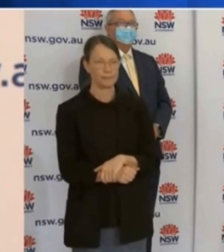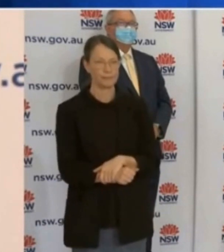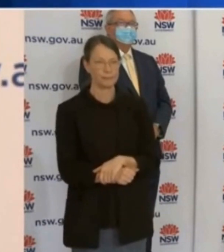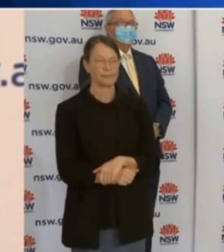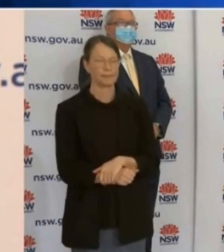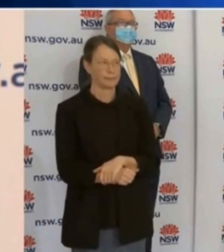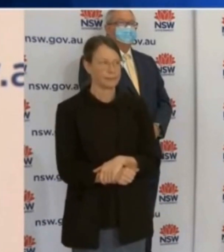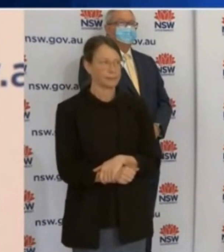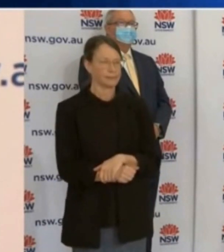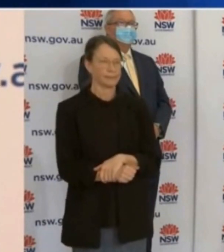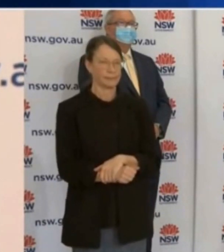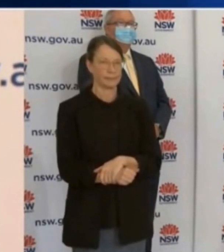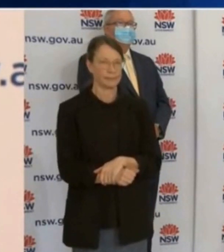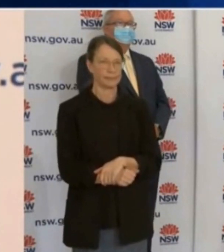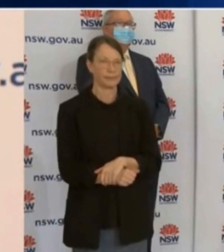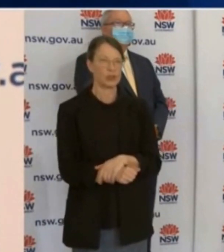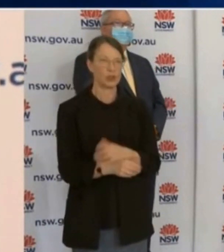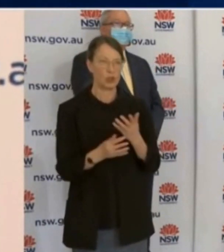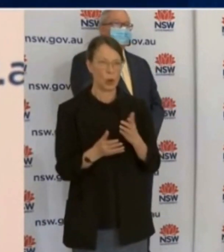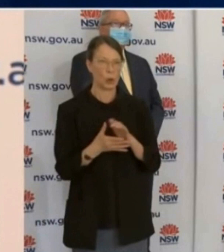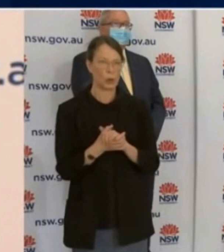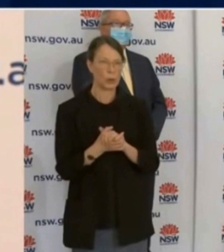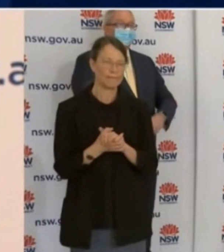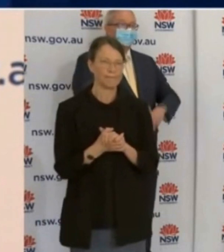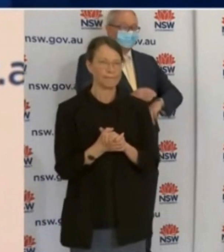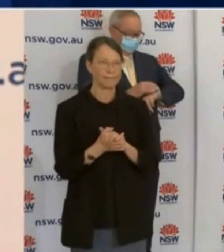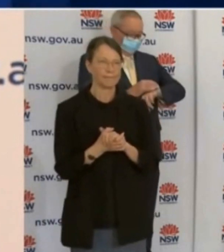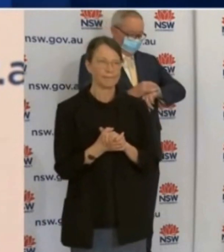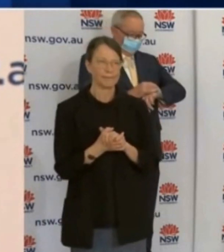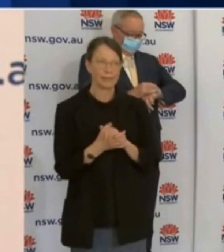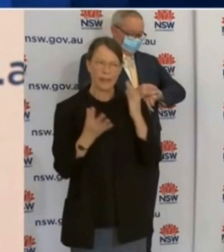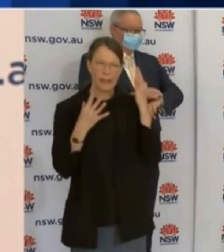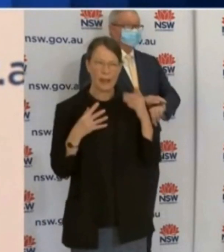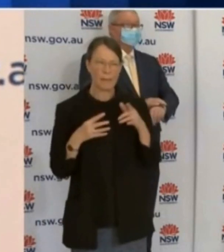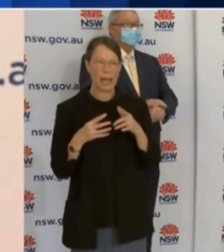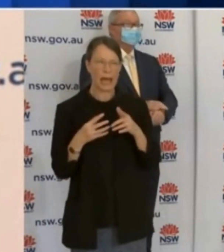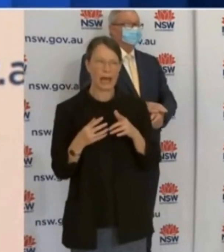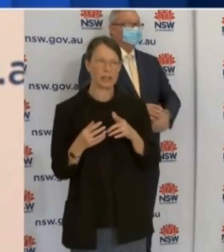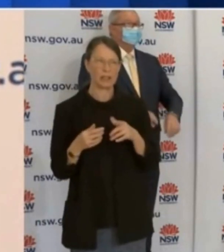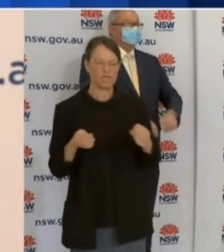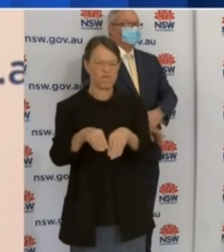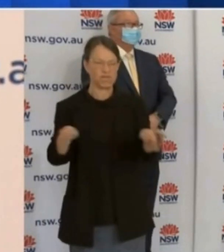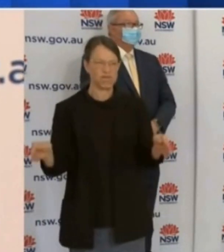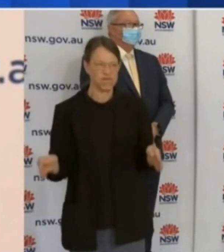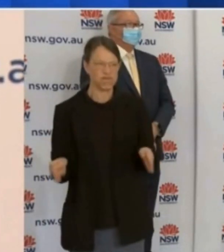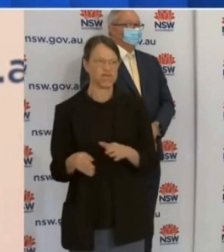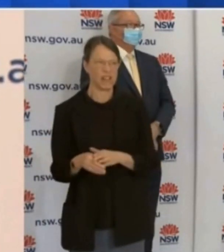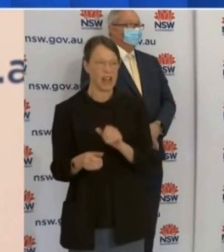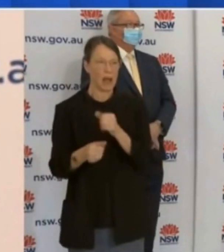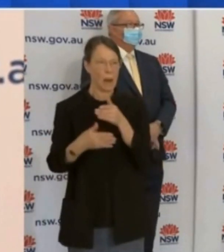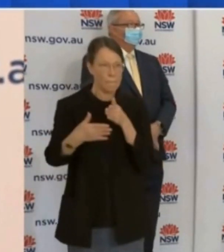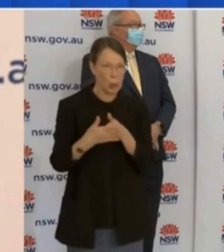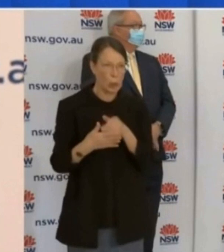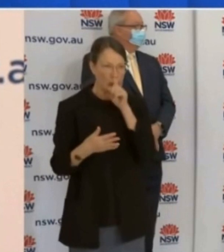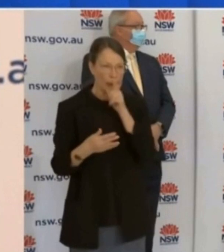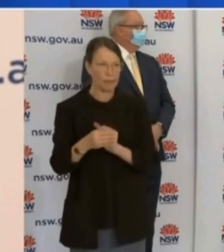they want to reduce in relation to those matters, if we thought that they would have a significant or